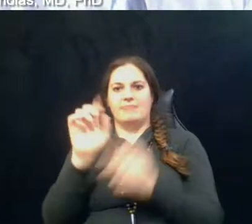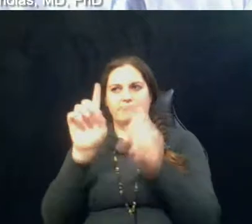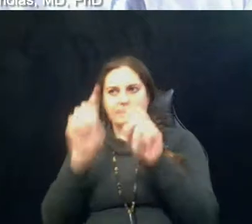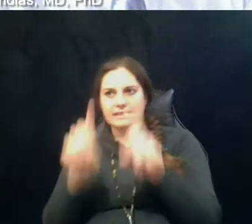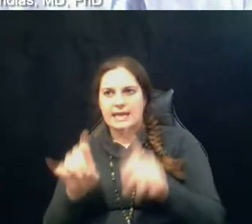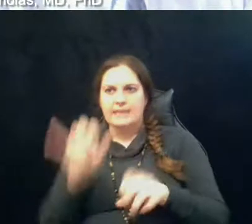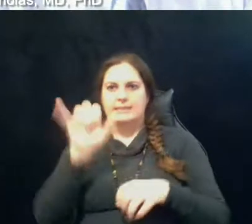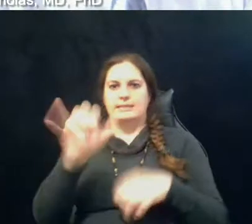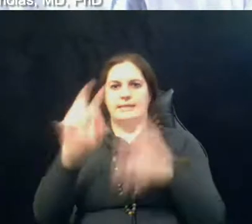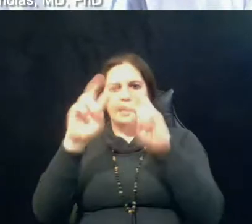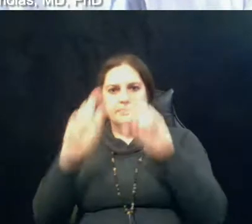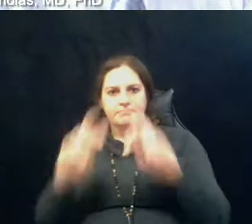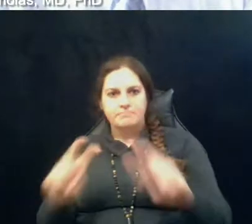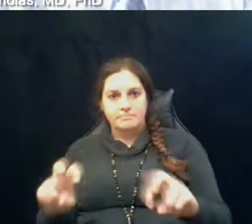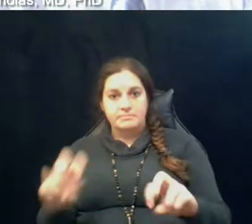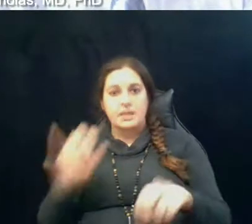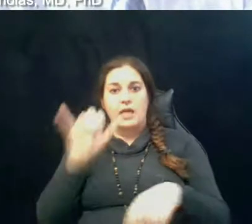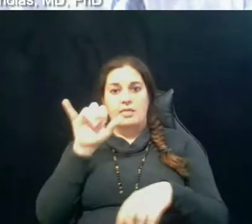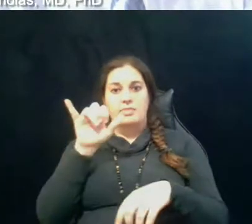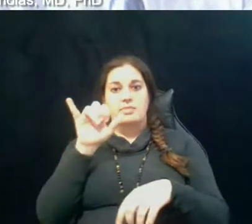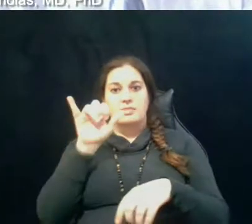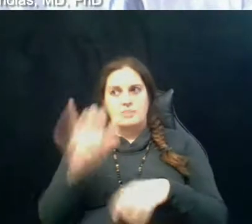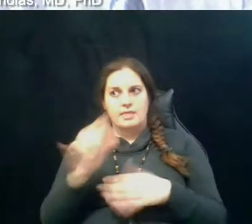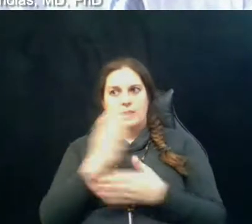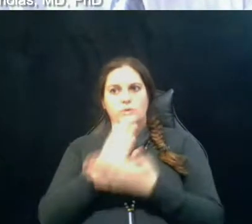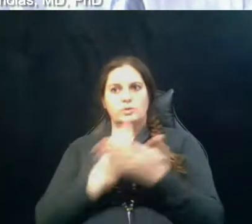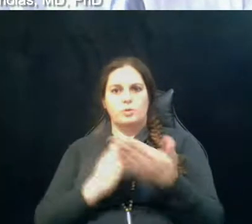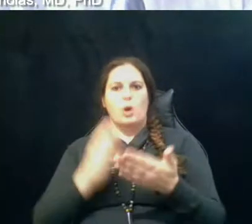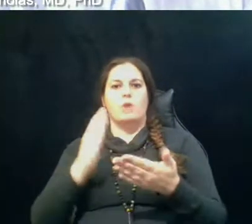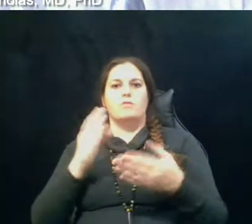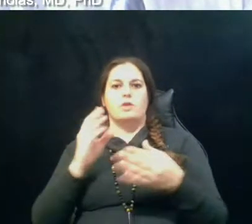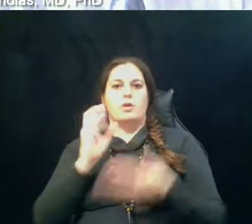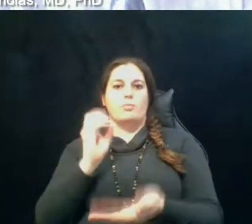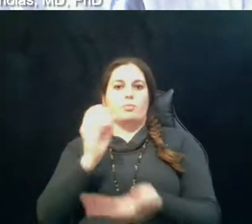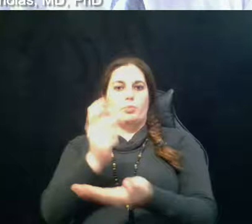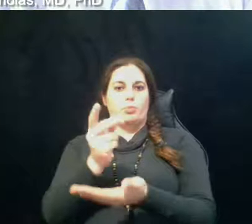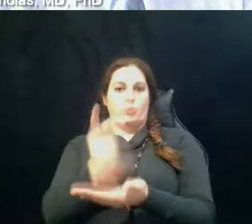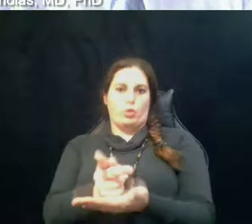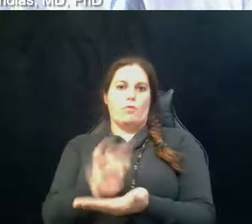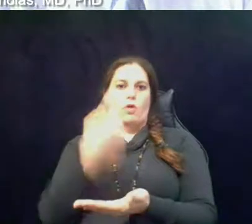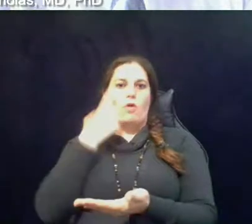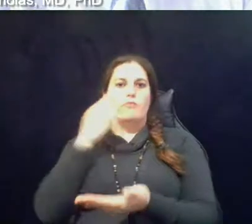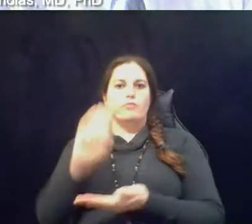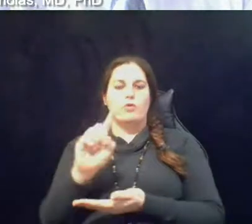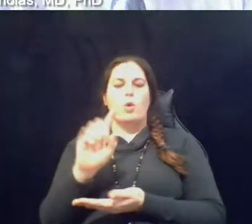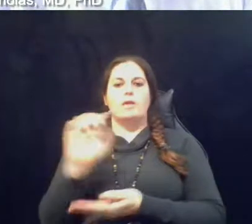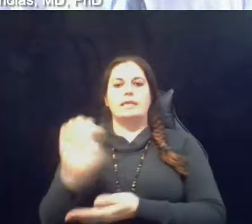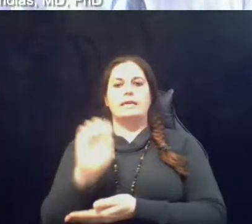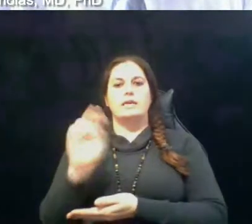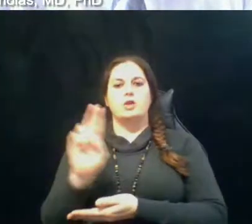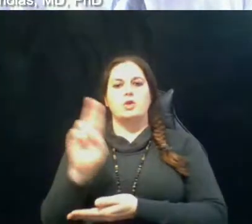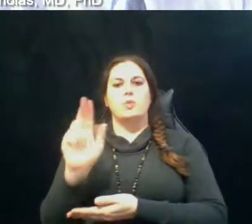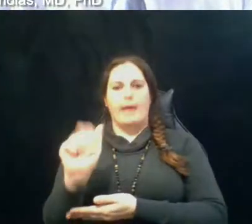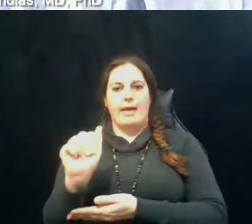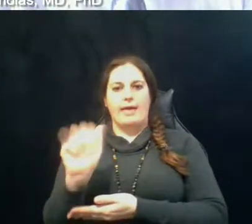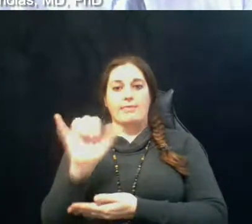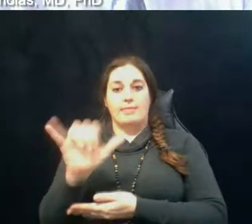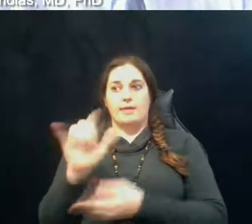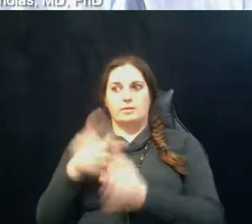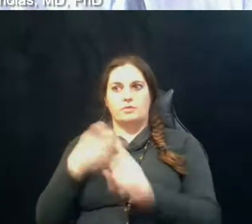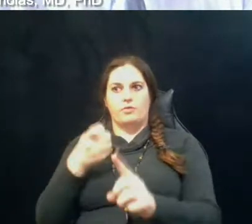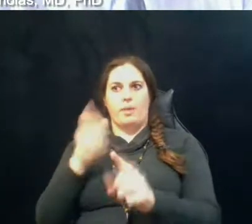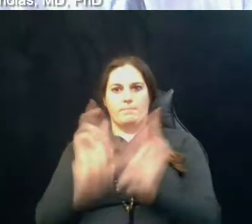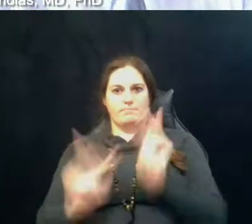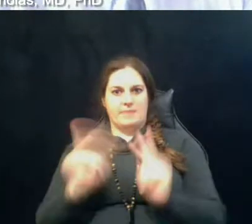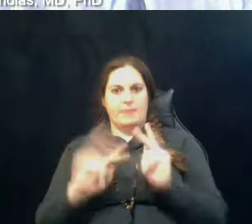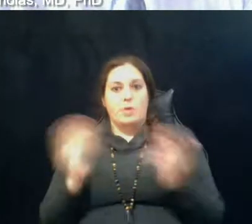to the EUA for the Pfizer vaccine. So that's based on our own people in our area. And